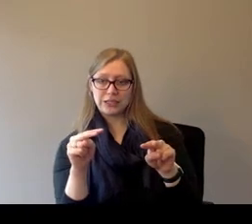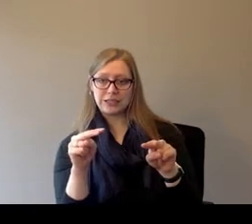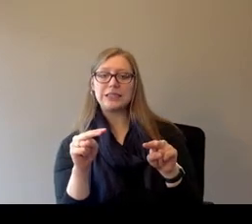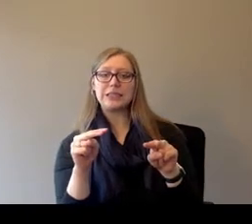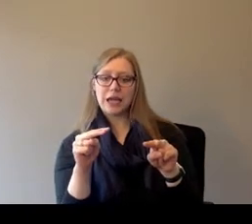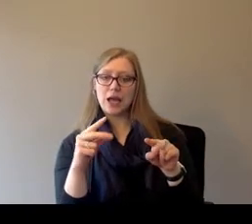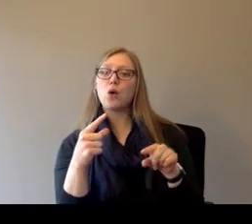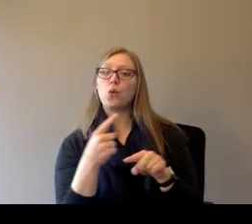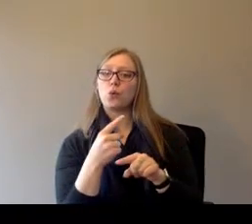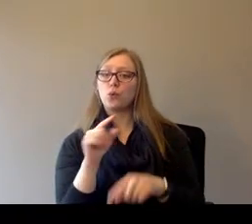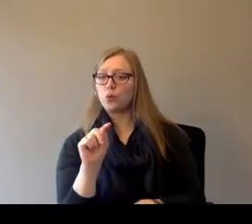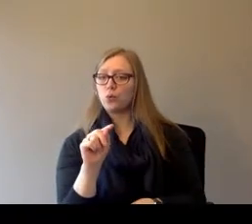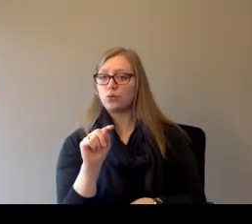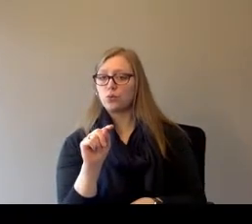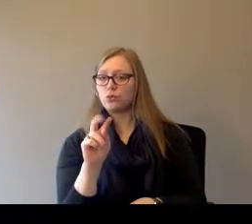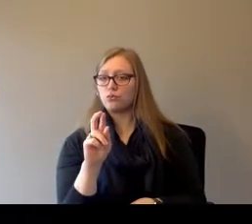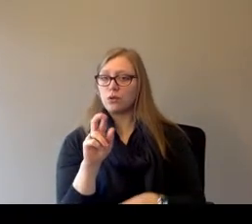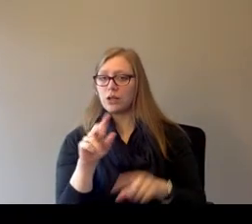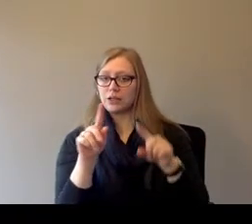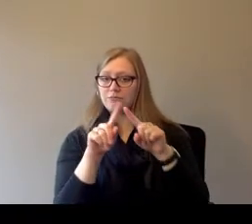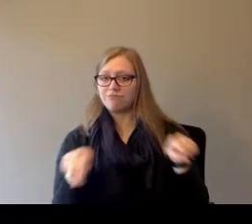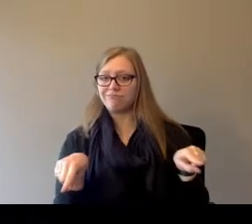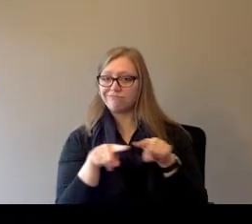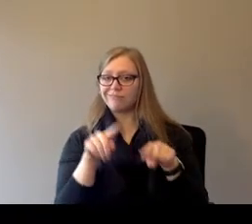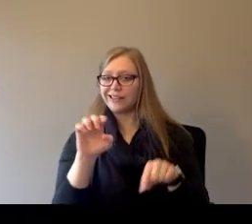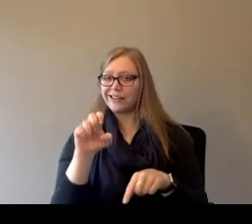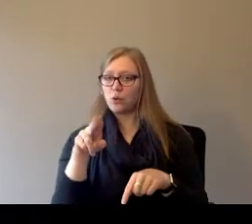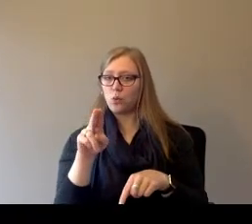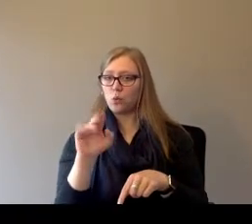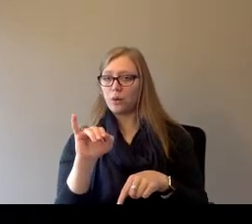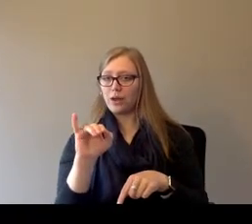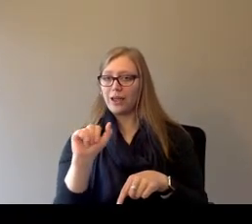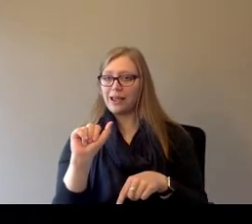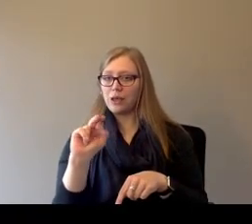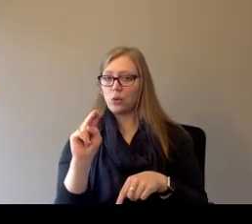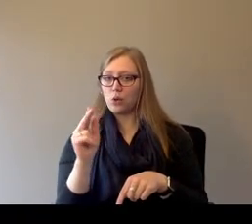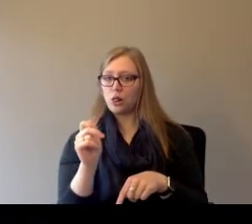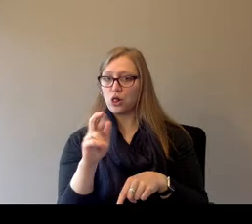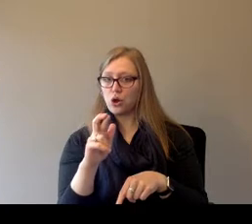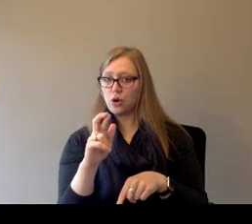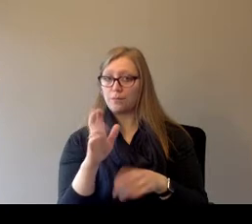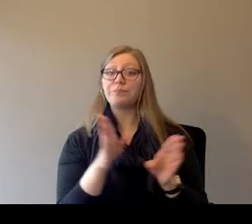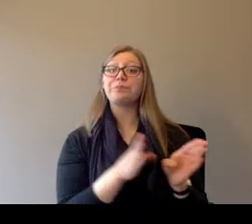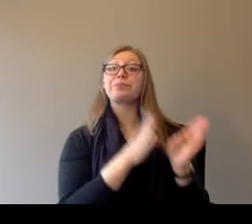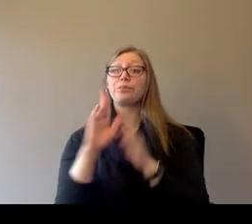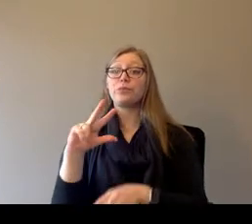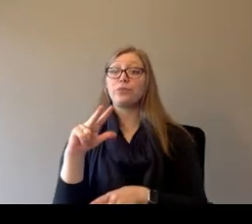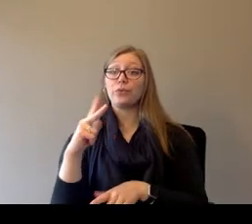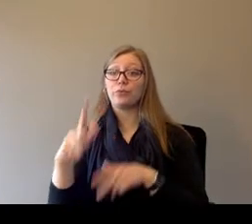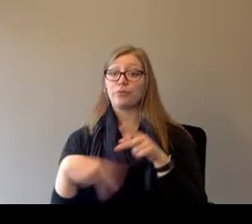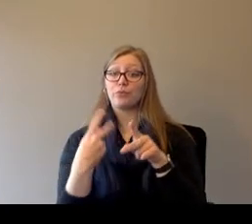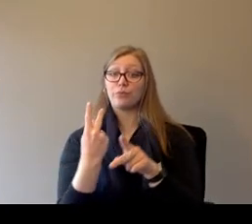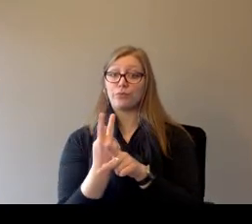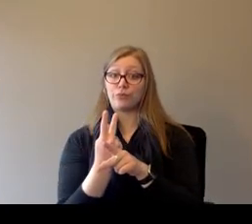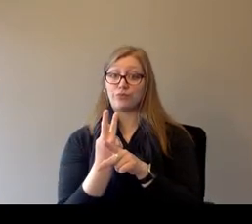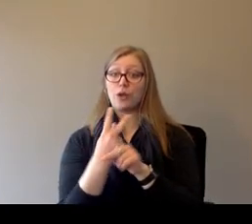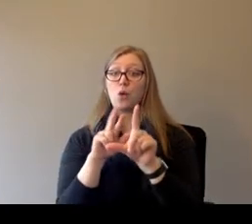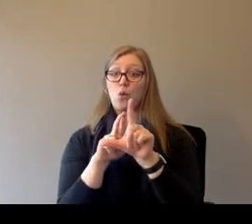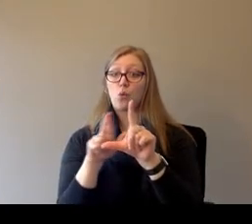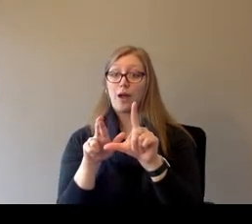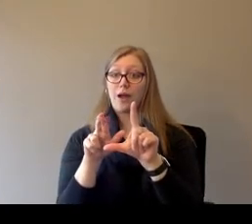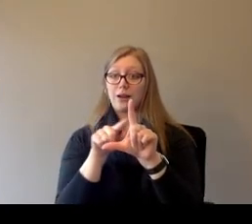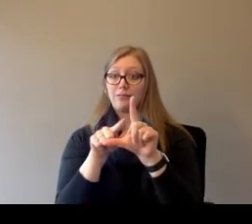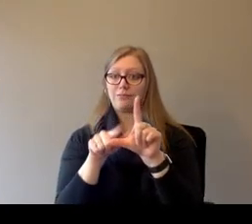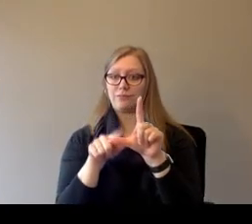triangle that we're very familiar with, right triangles. And of course, a right triangle has one 90-degree angle. And there it